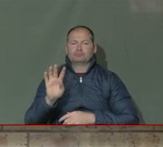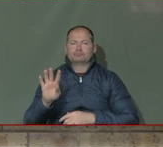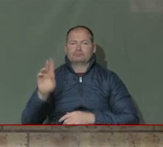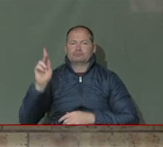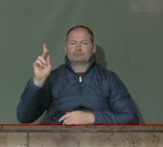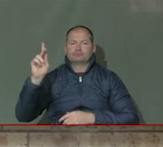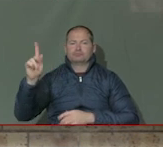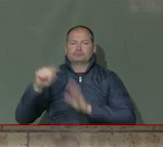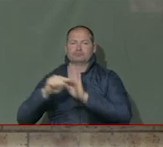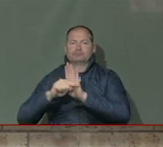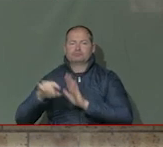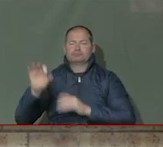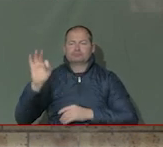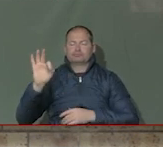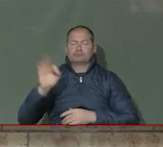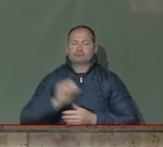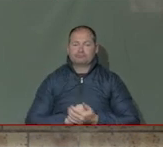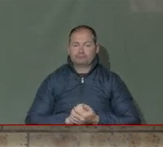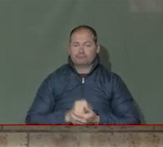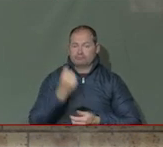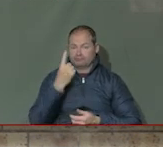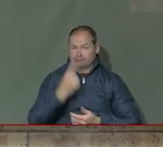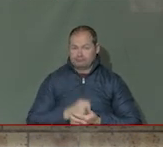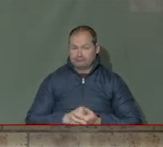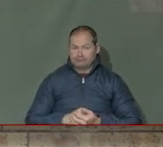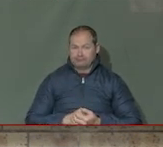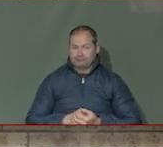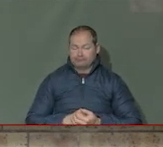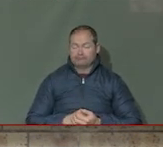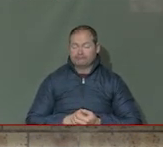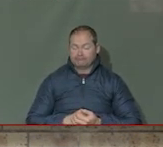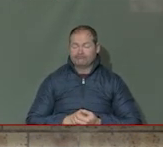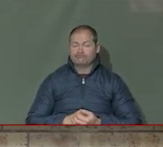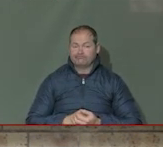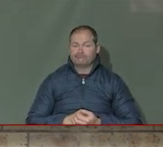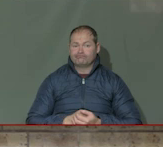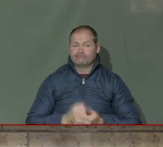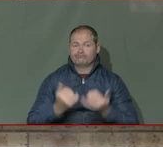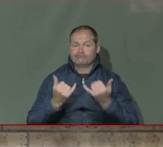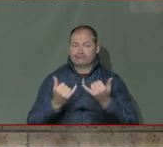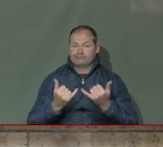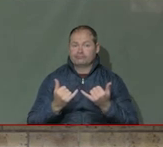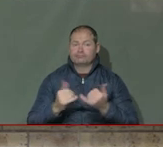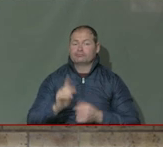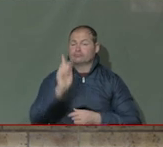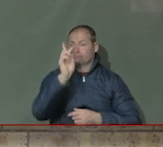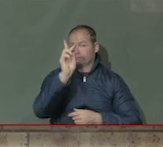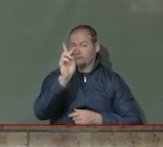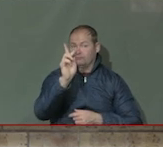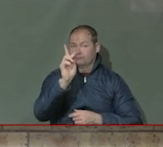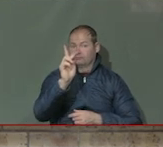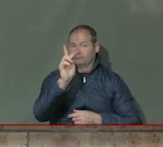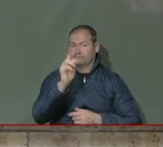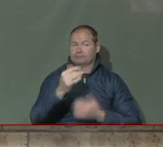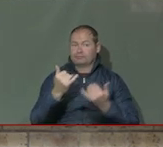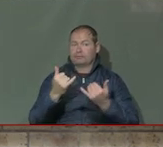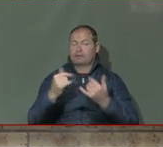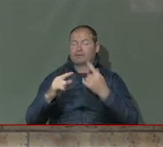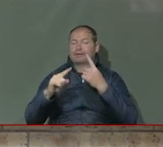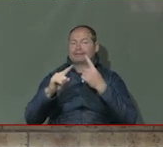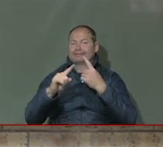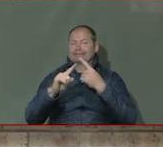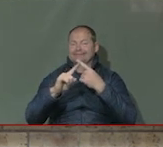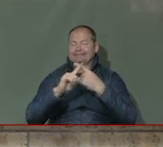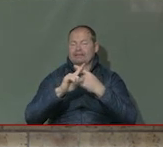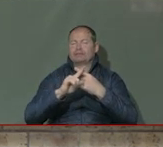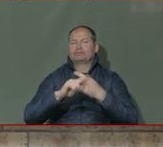equal to negative 3. People, are you with me? So to make k here, I'm going to times by 4 over 3